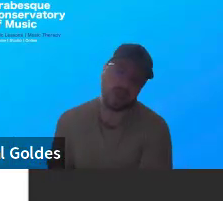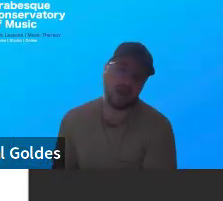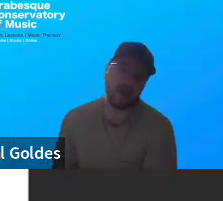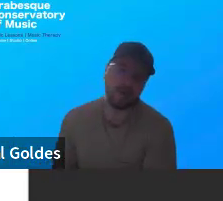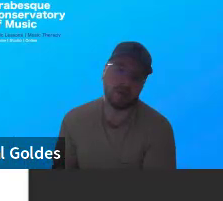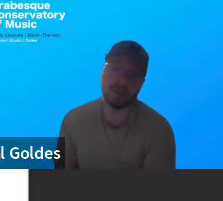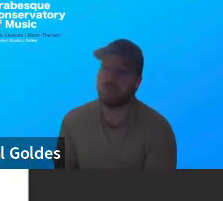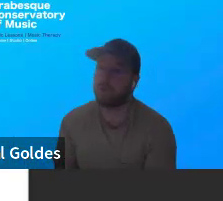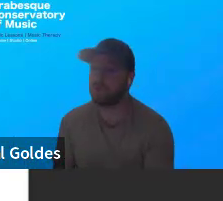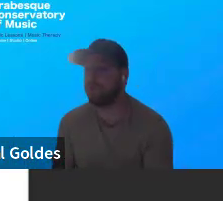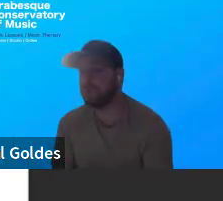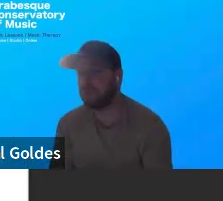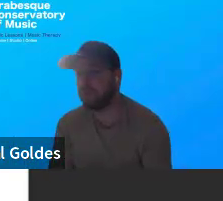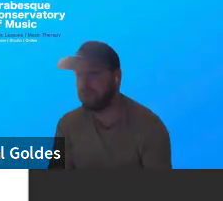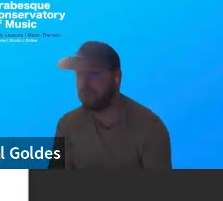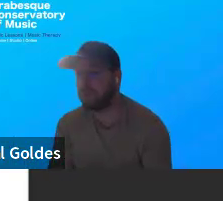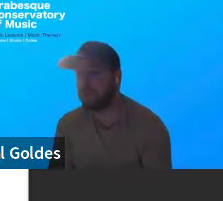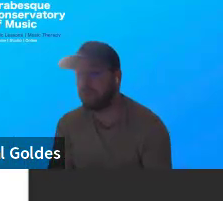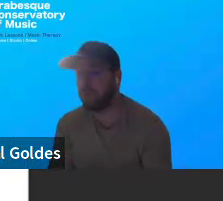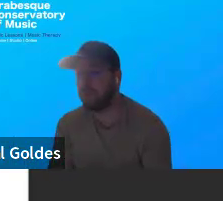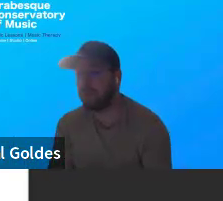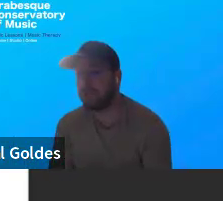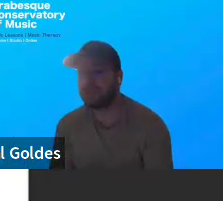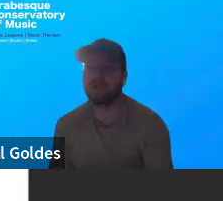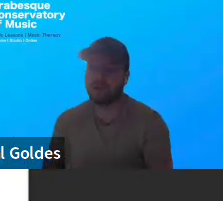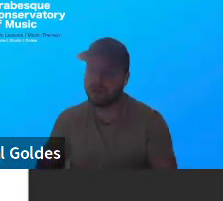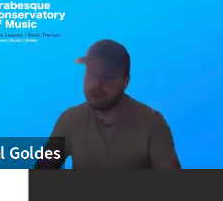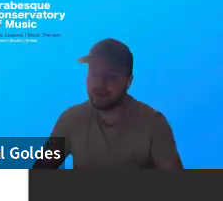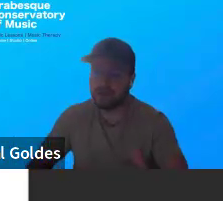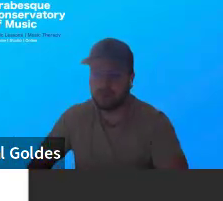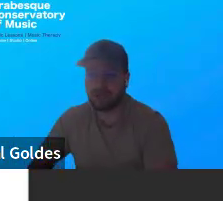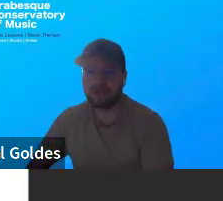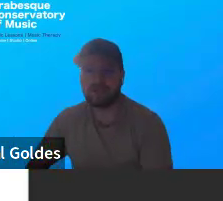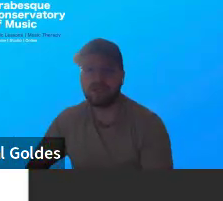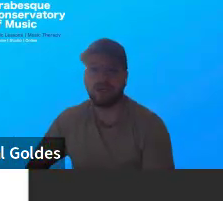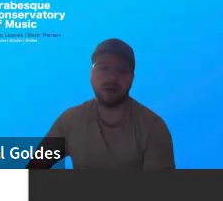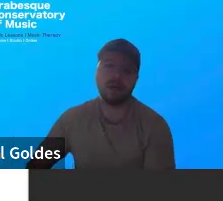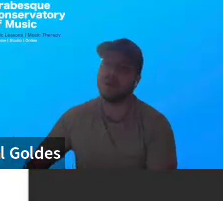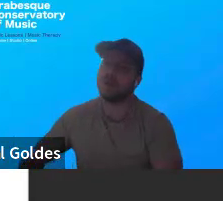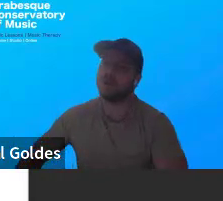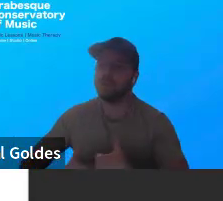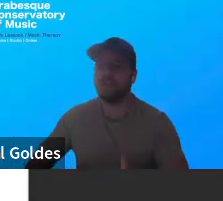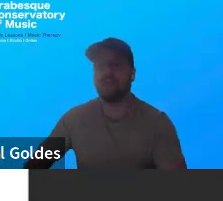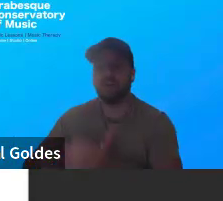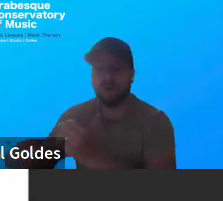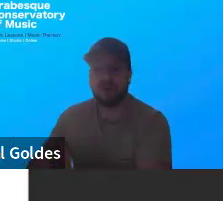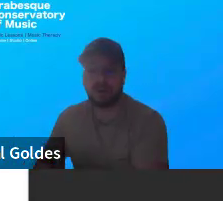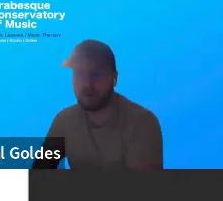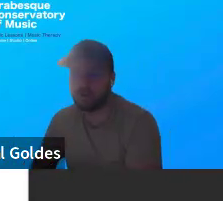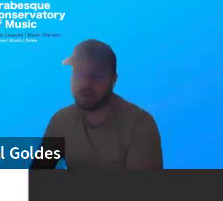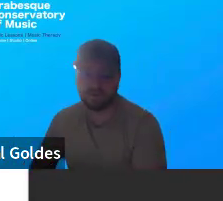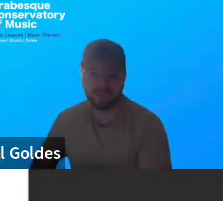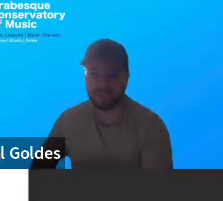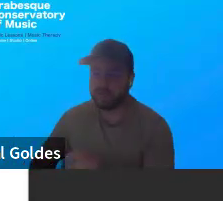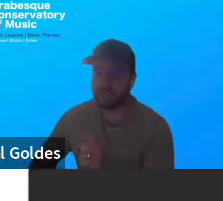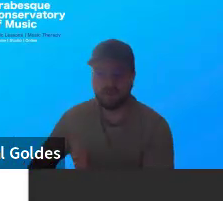instrument. As opposed to music therapy, which is more clinical practice to achieve a